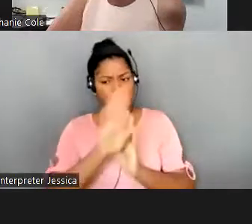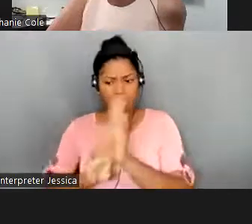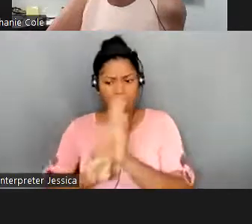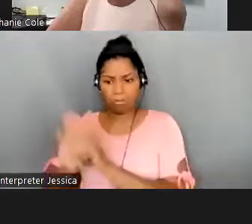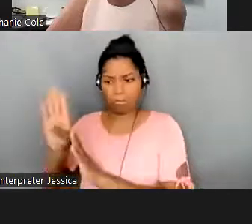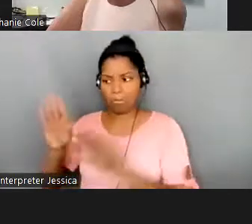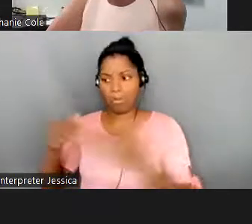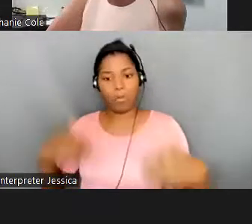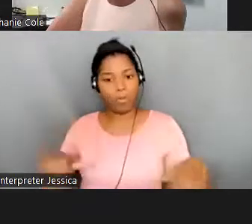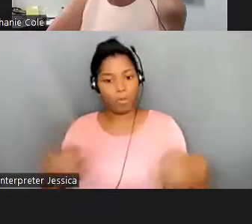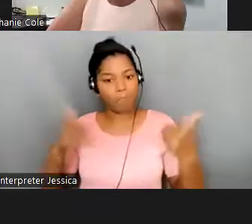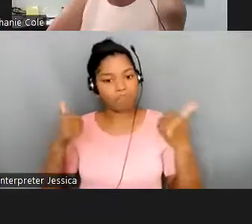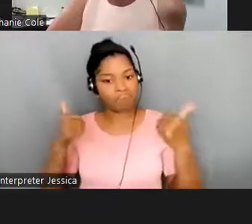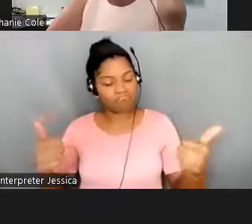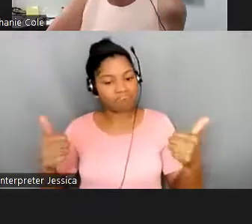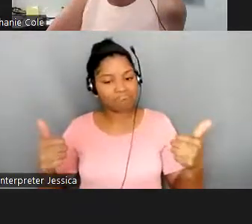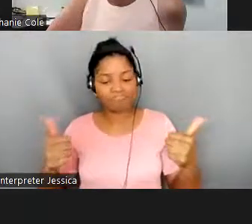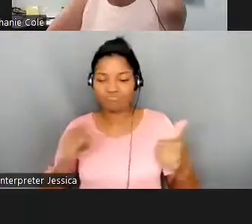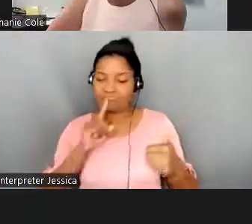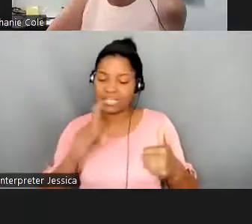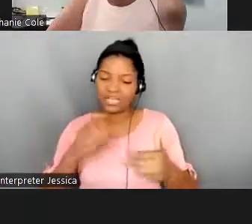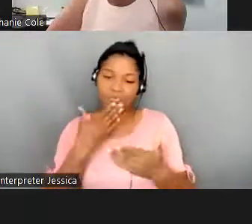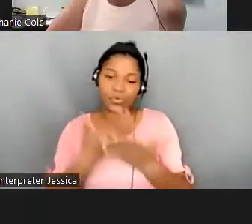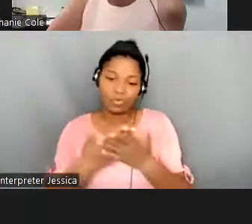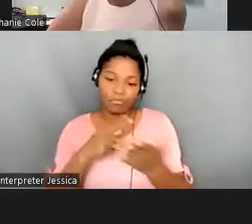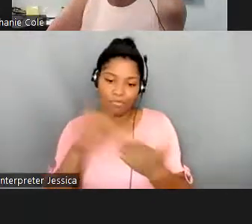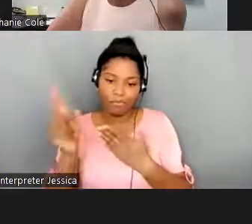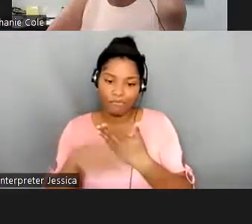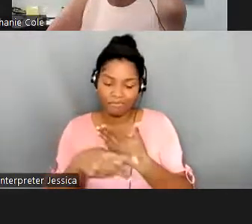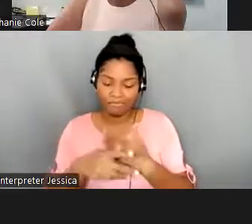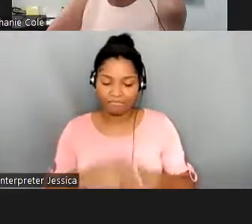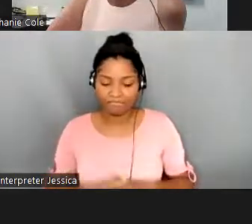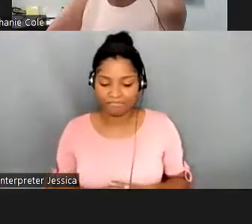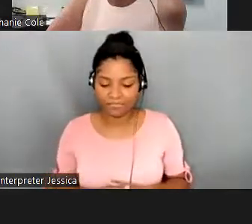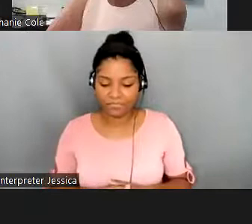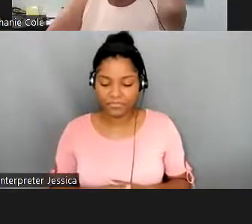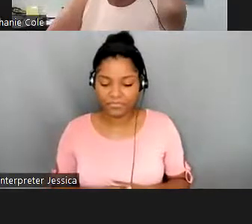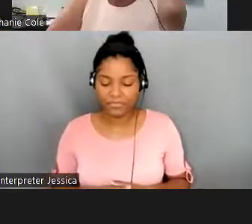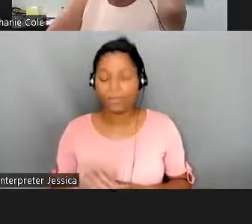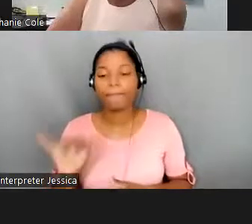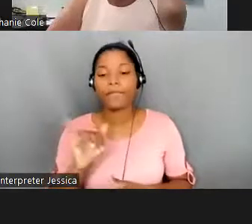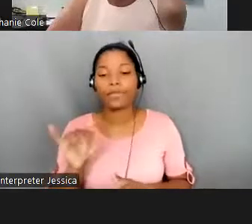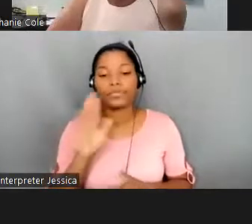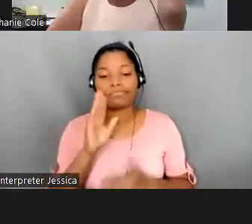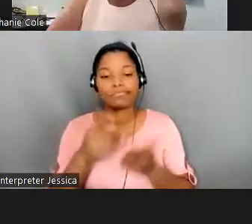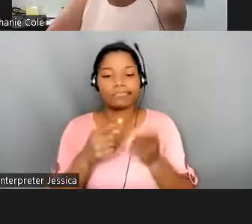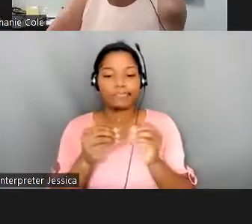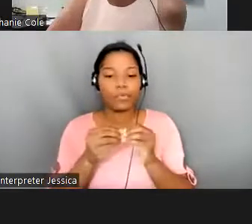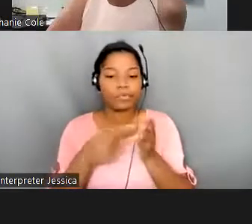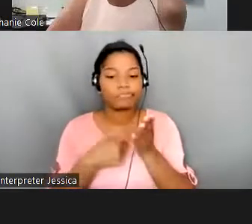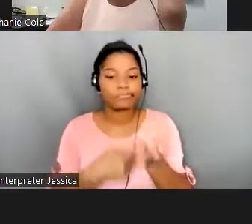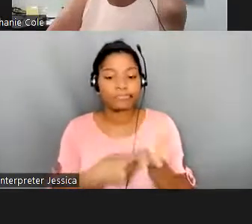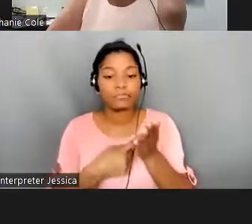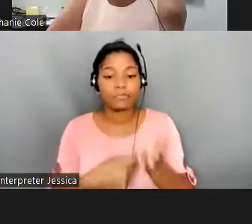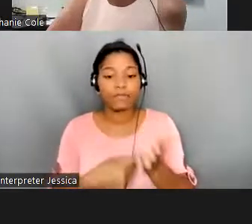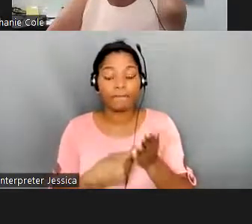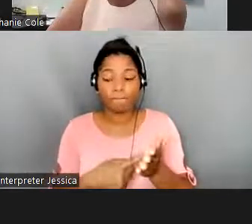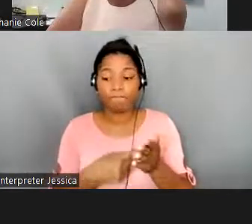a win-win programming. And then I will talk a little bit more what comes out of